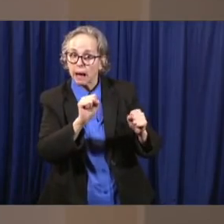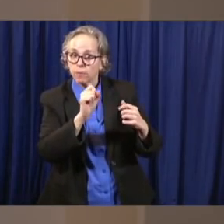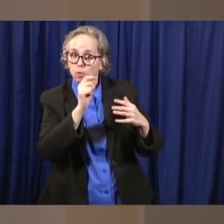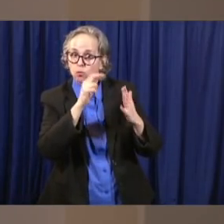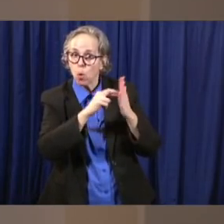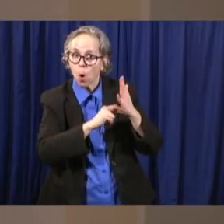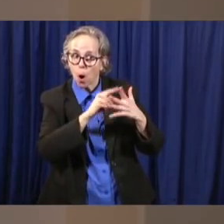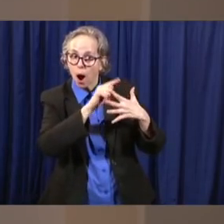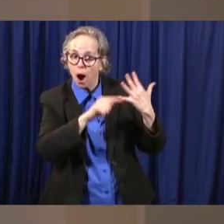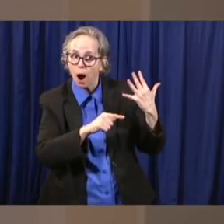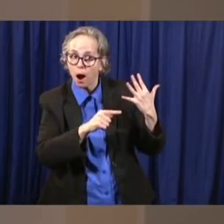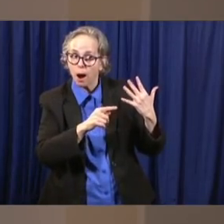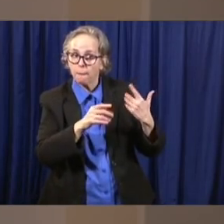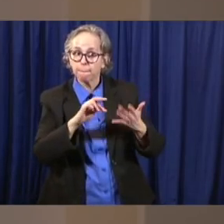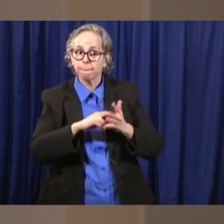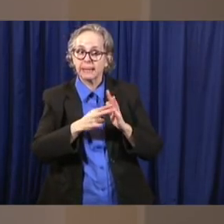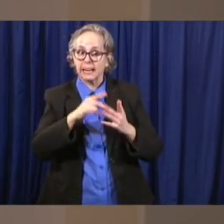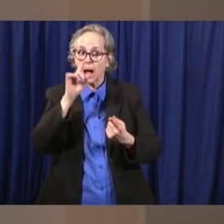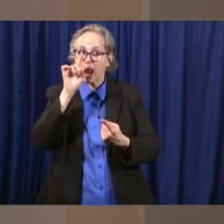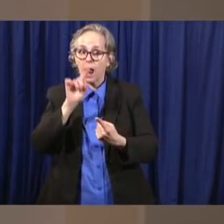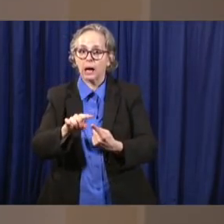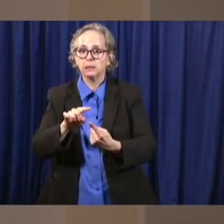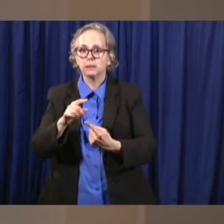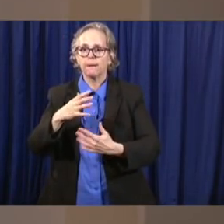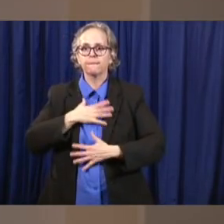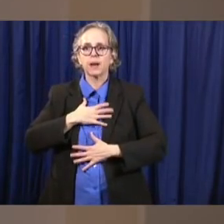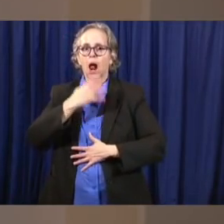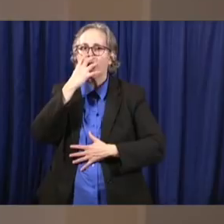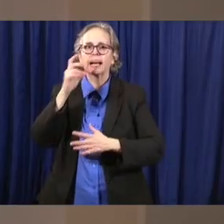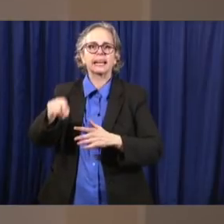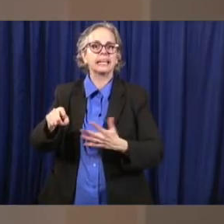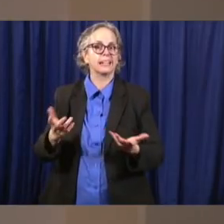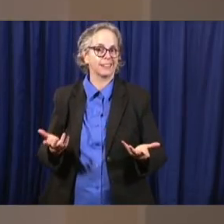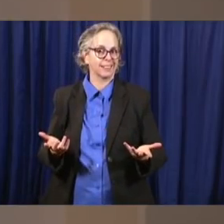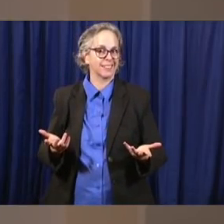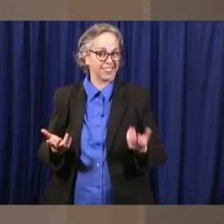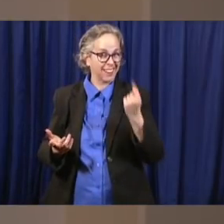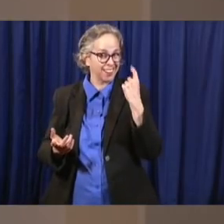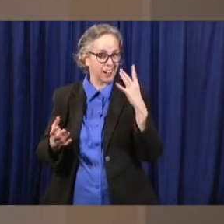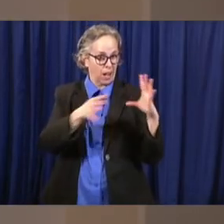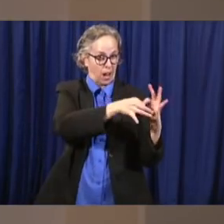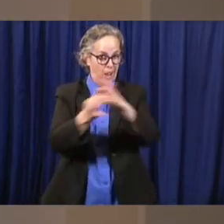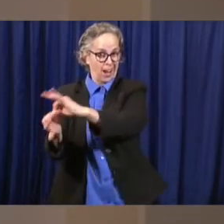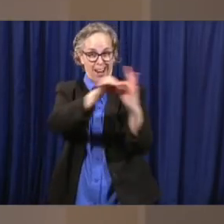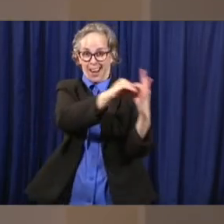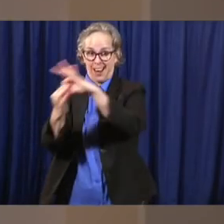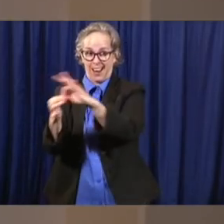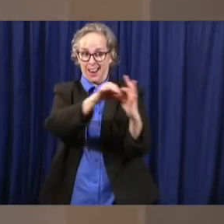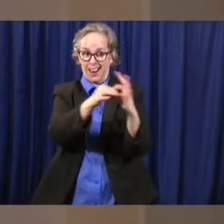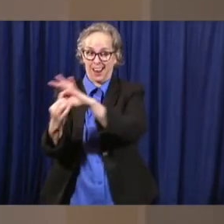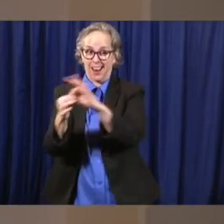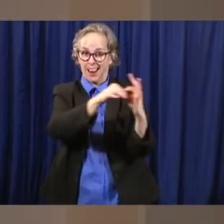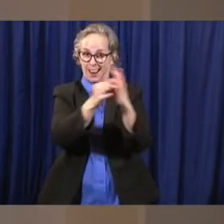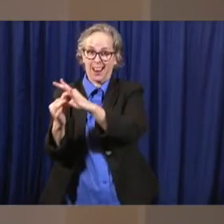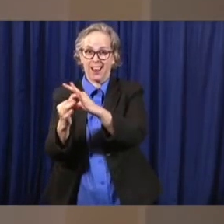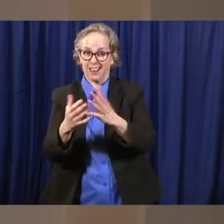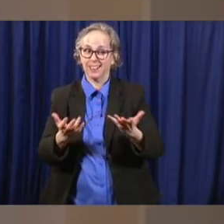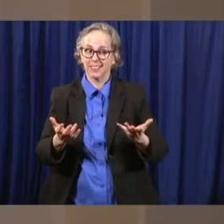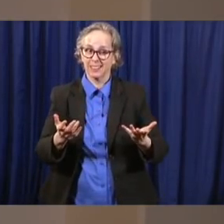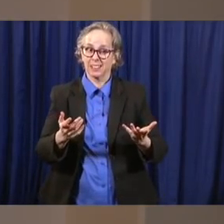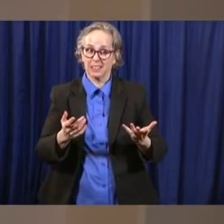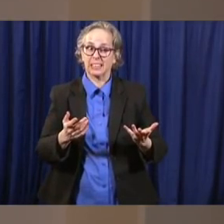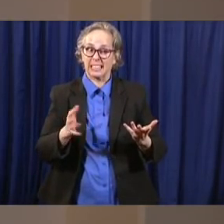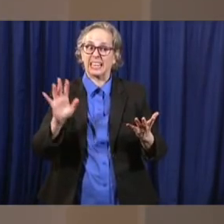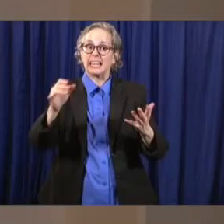high and that we can make sure that we have them. But so there's a two-prong approach to this. It's the safety precautions that are